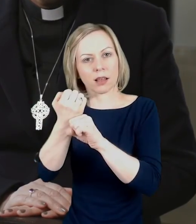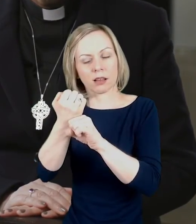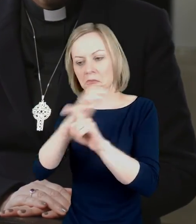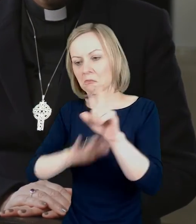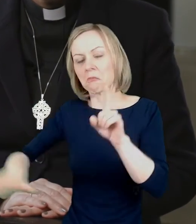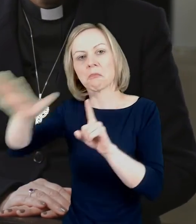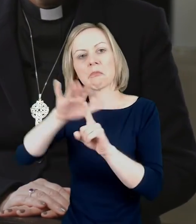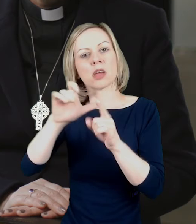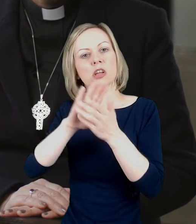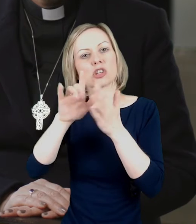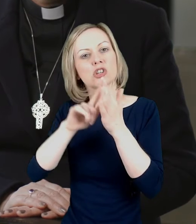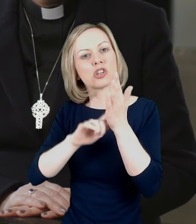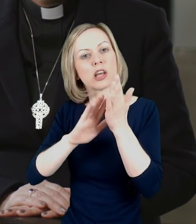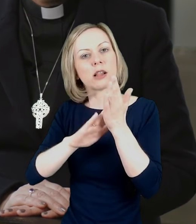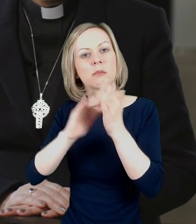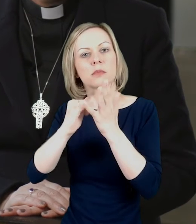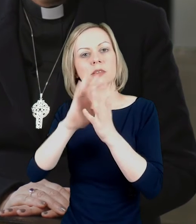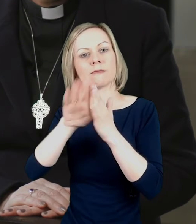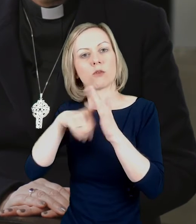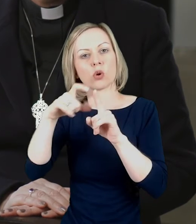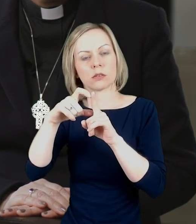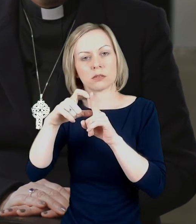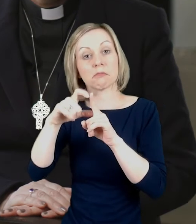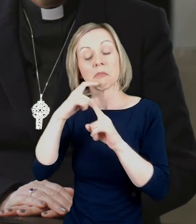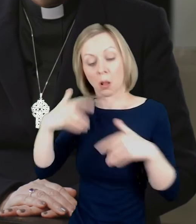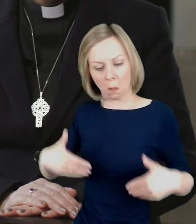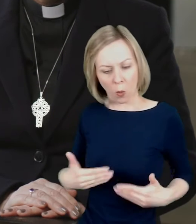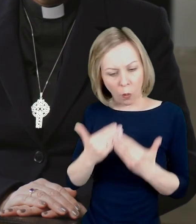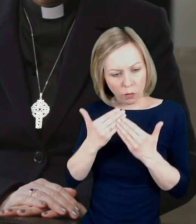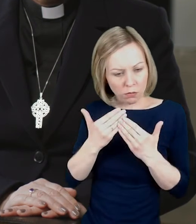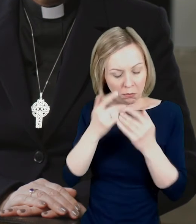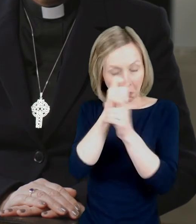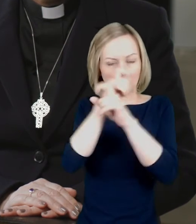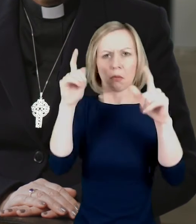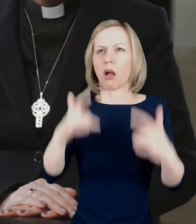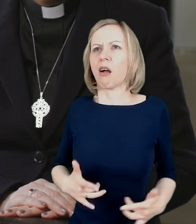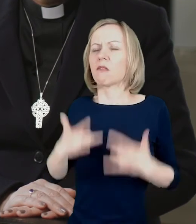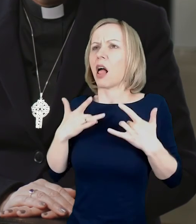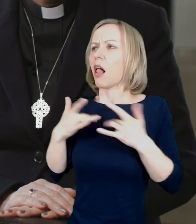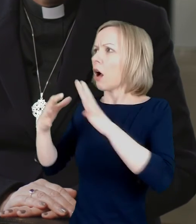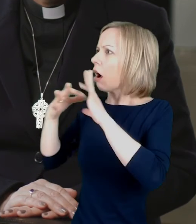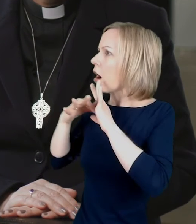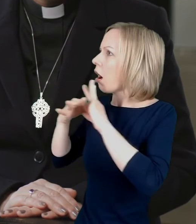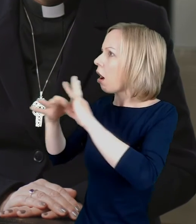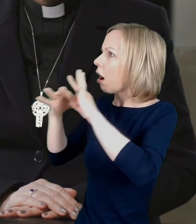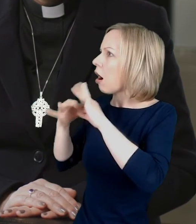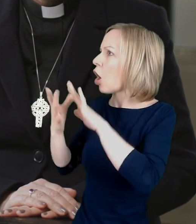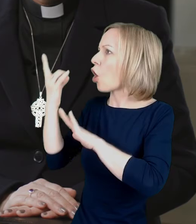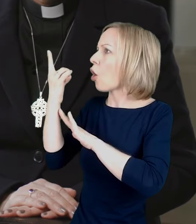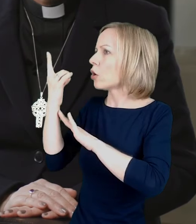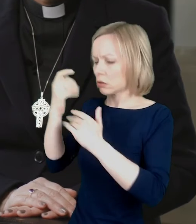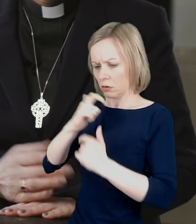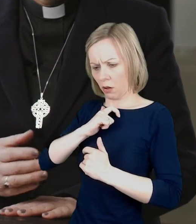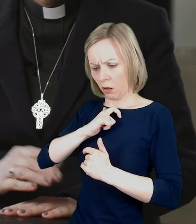I opened my eyes, because I've always felt a relationship with God. I've always known God, felt a deep personal relationship